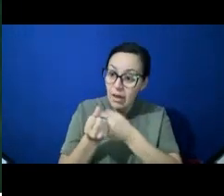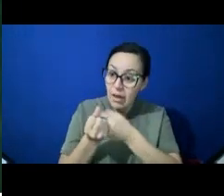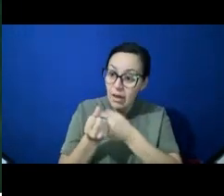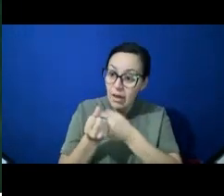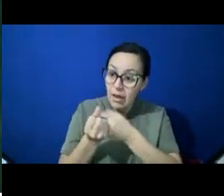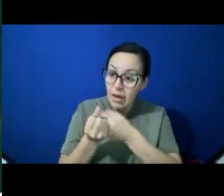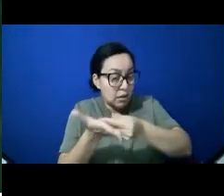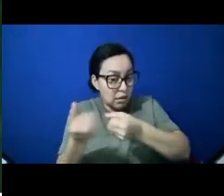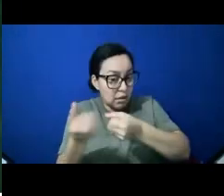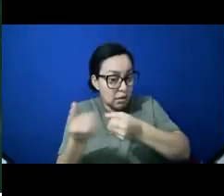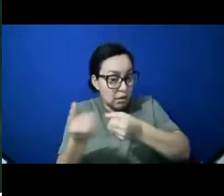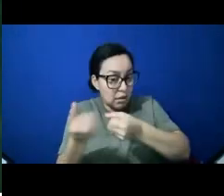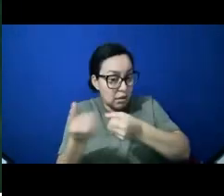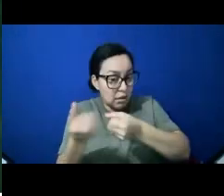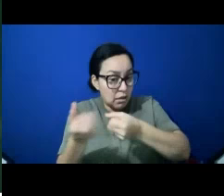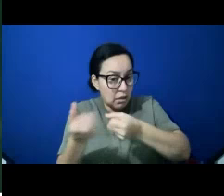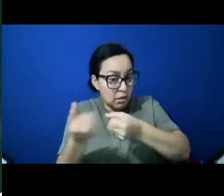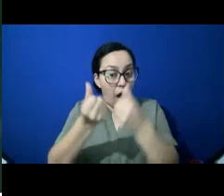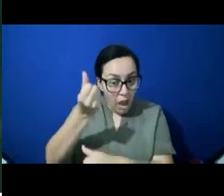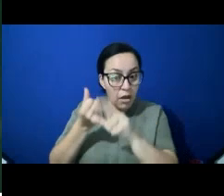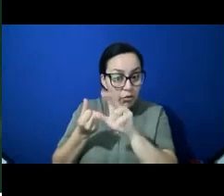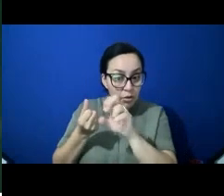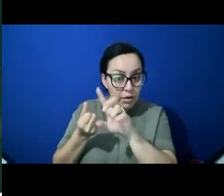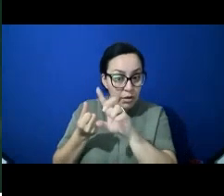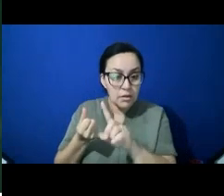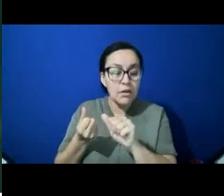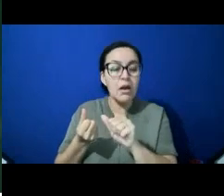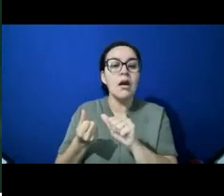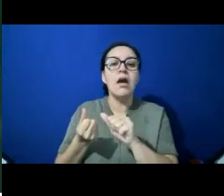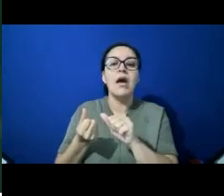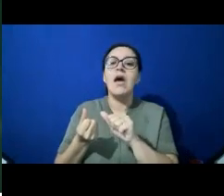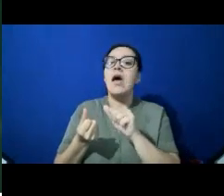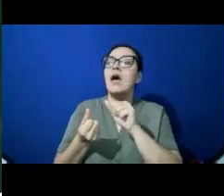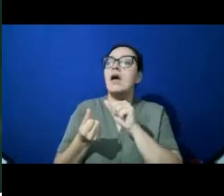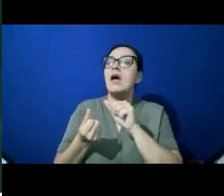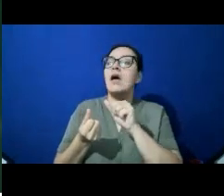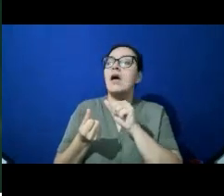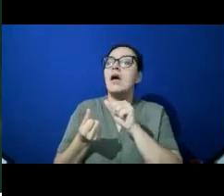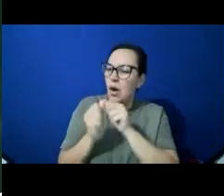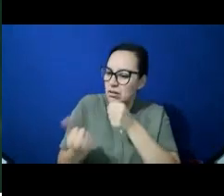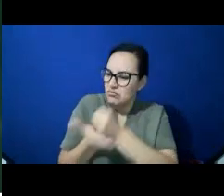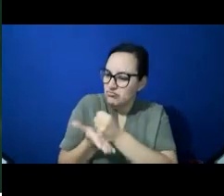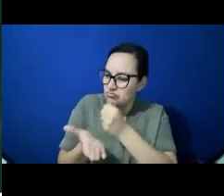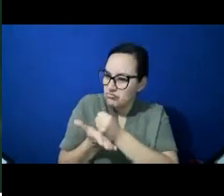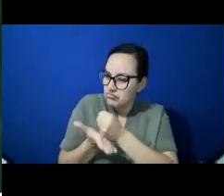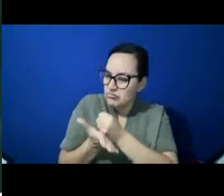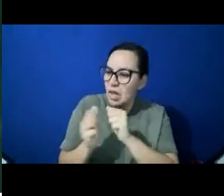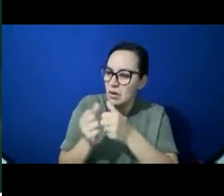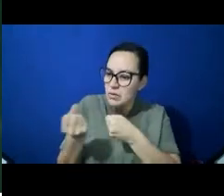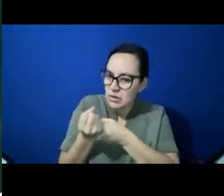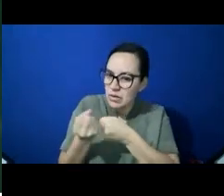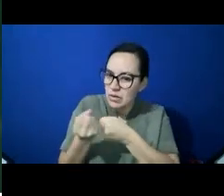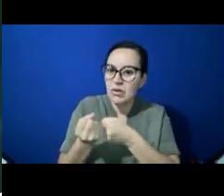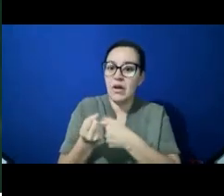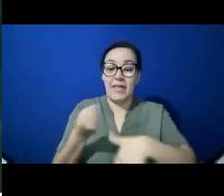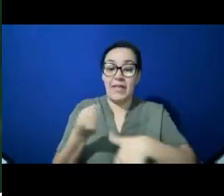greenhouse emission, and what do we have in the USDA to be able to